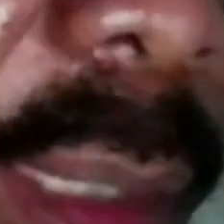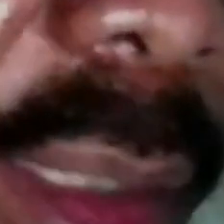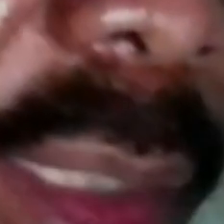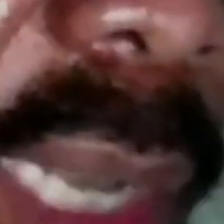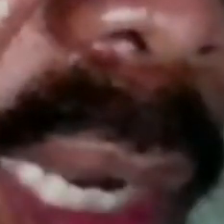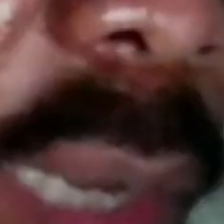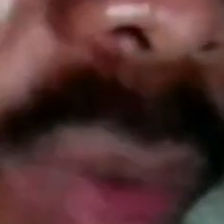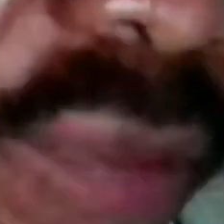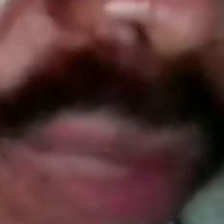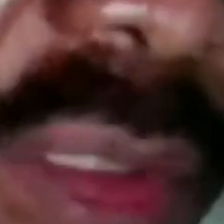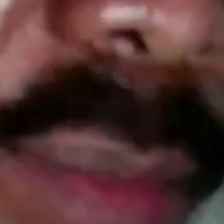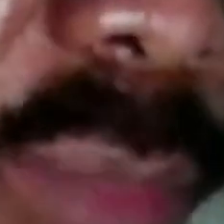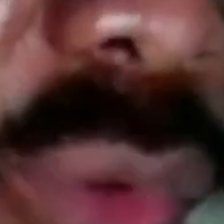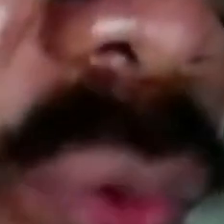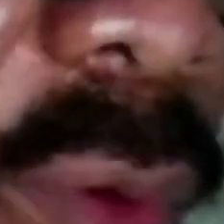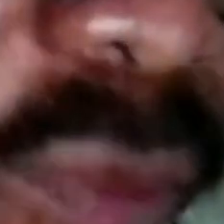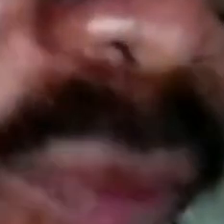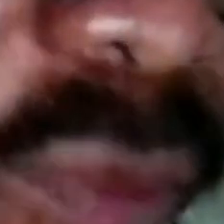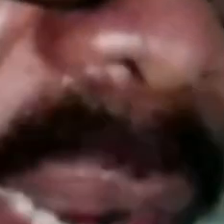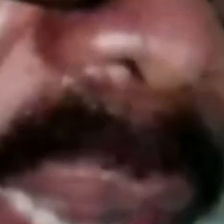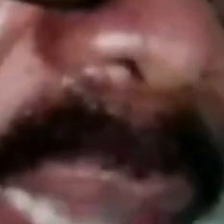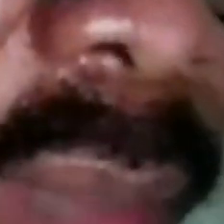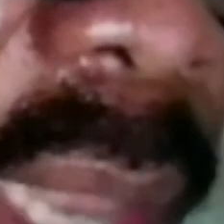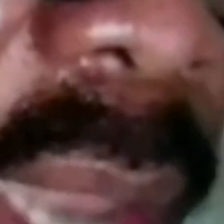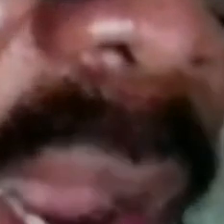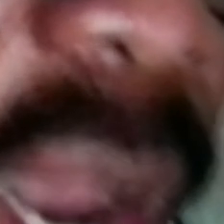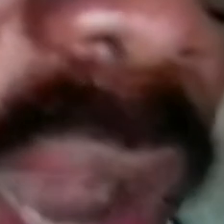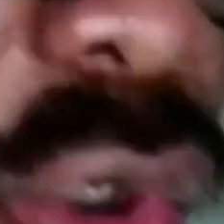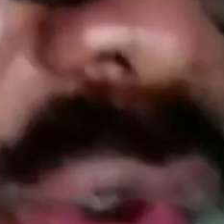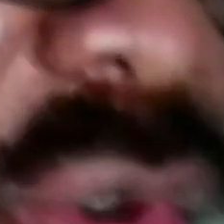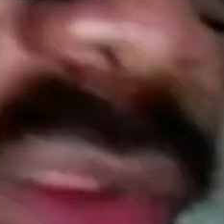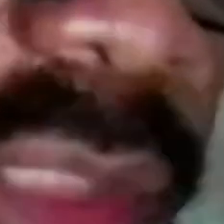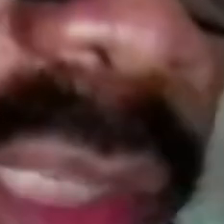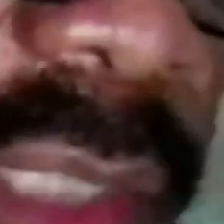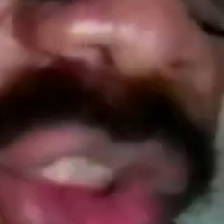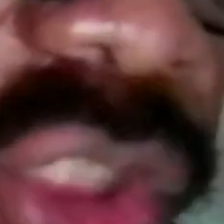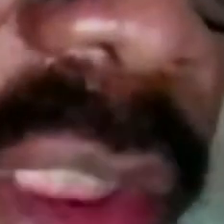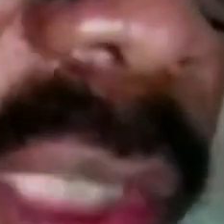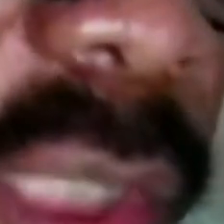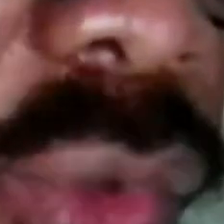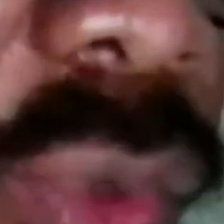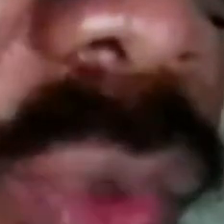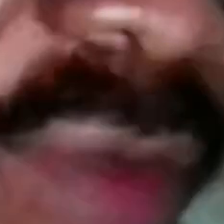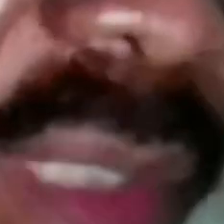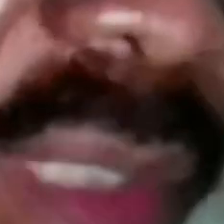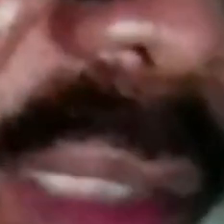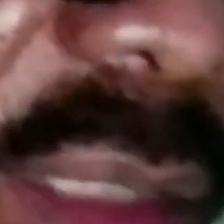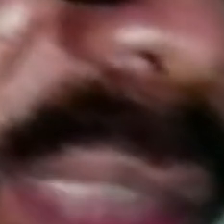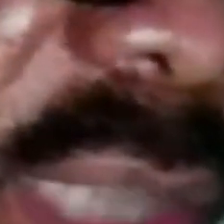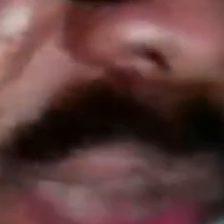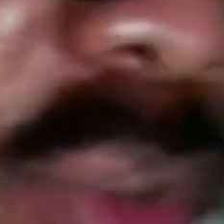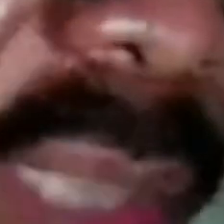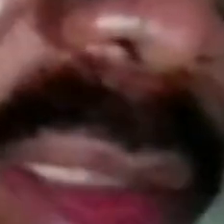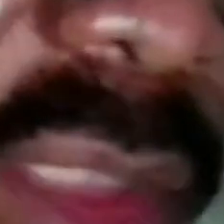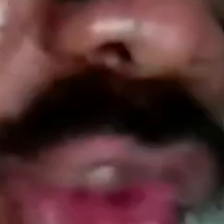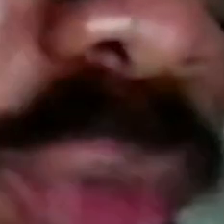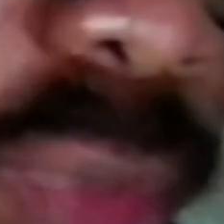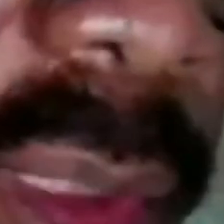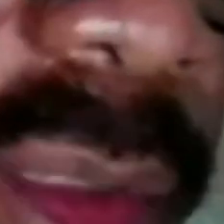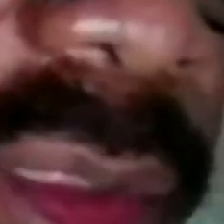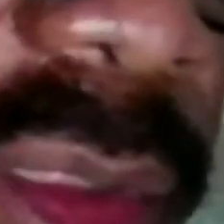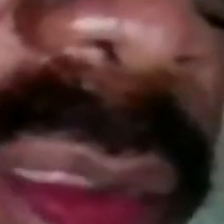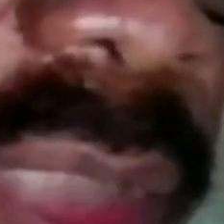be instrumental in allowing victims of crime across the country to navigate